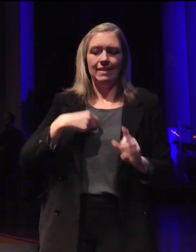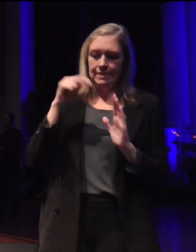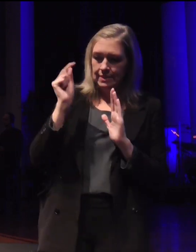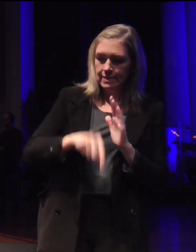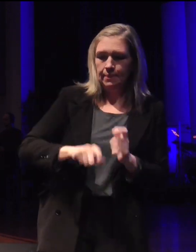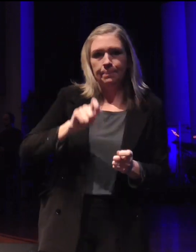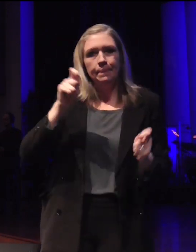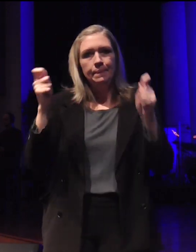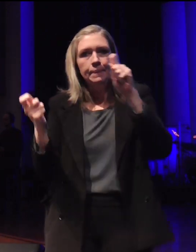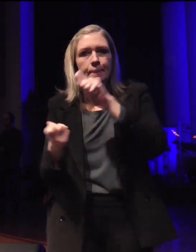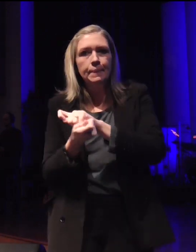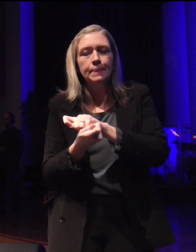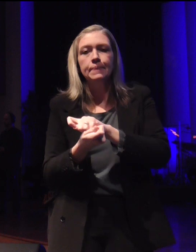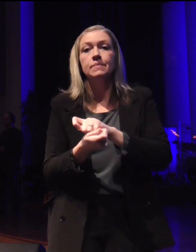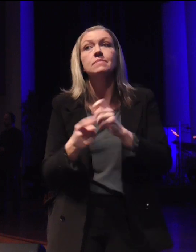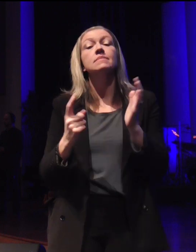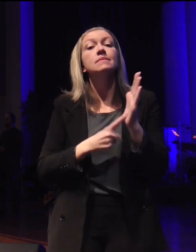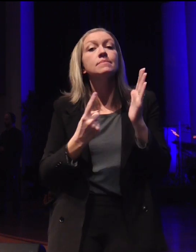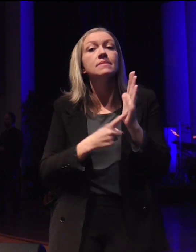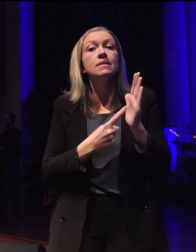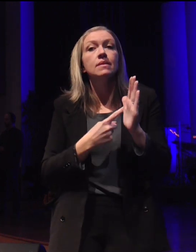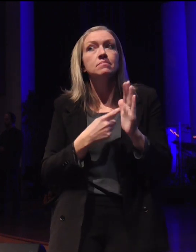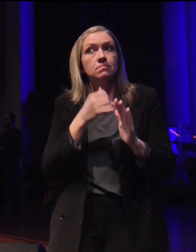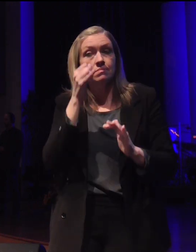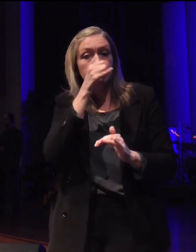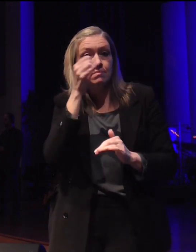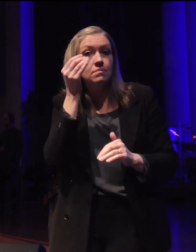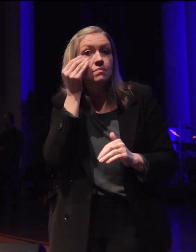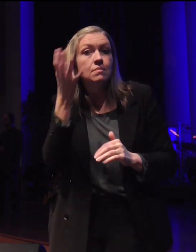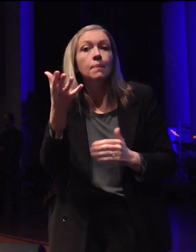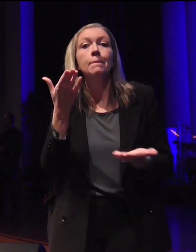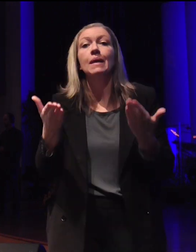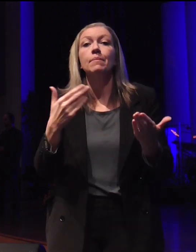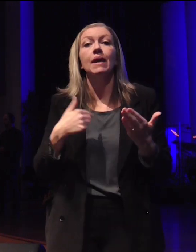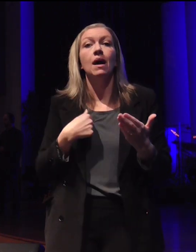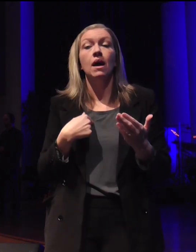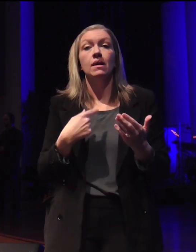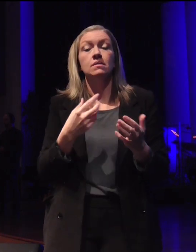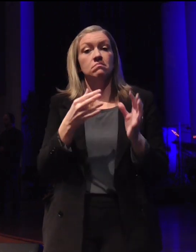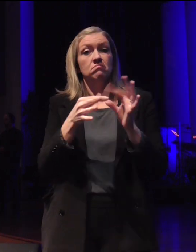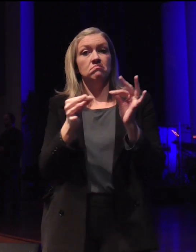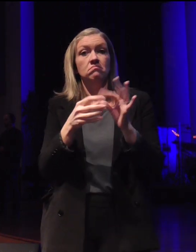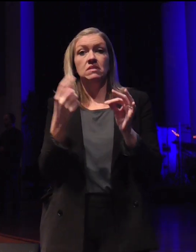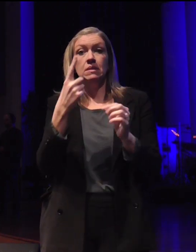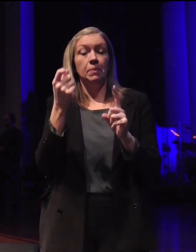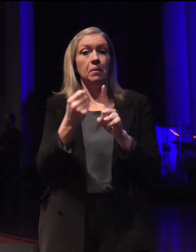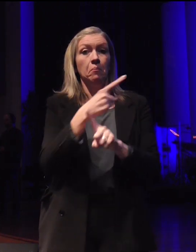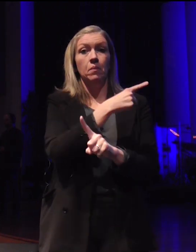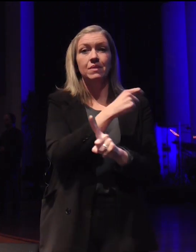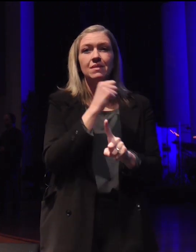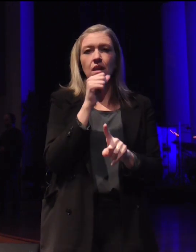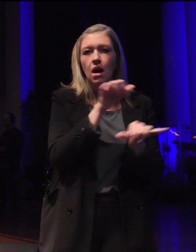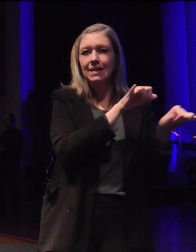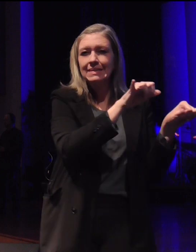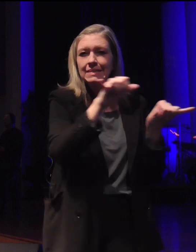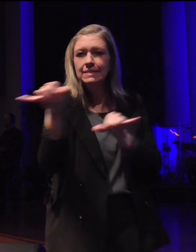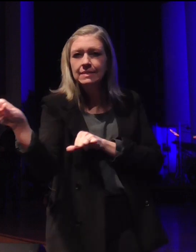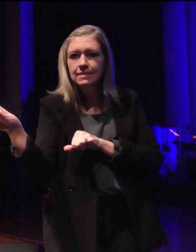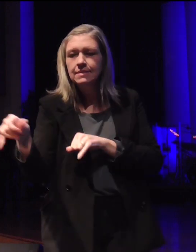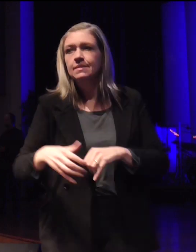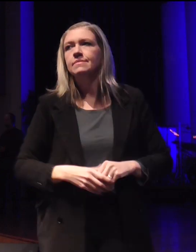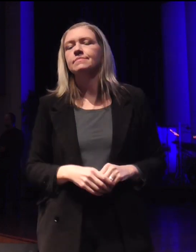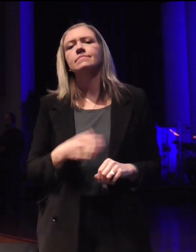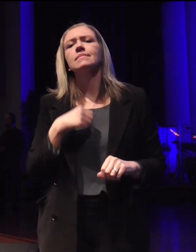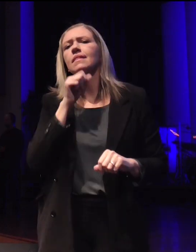evolves. And sometimes, I might be inconsistent about it. which I love our